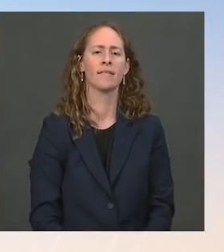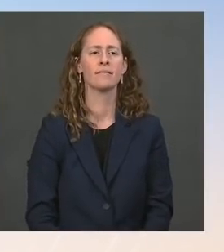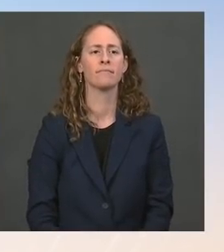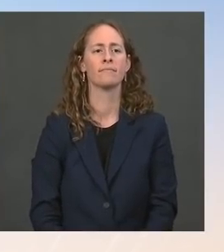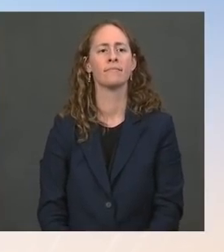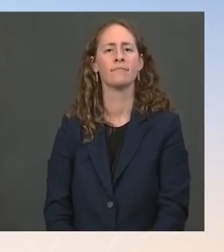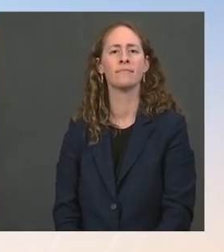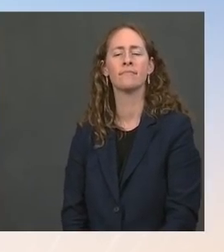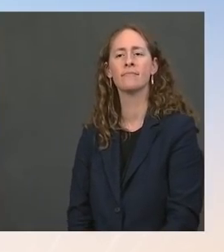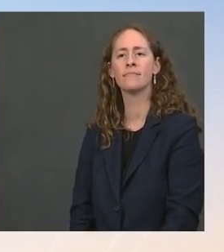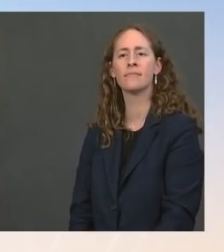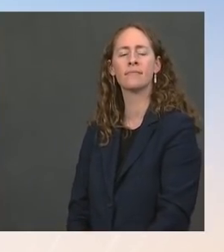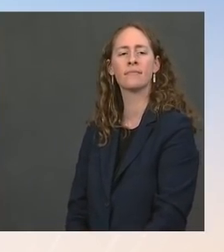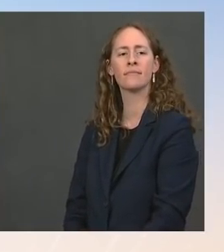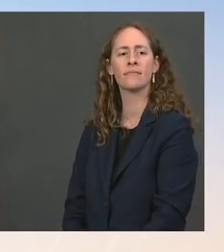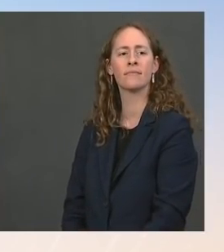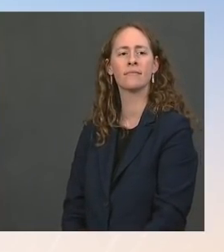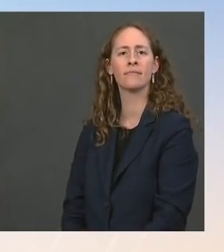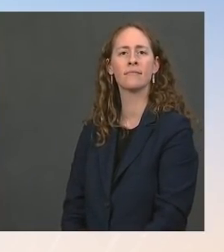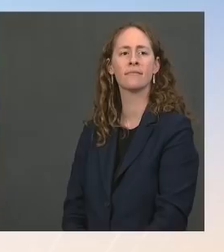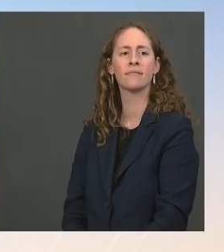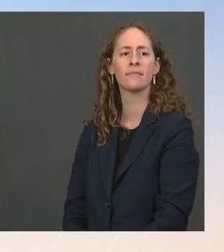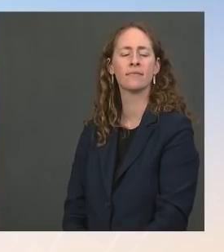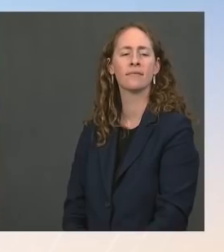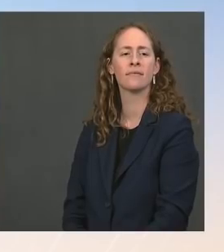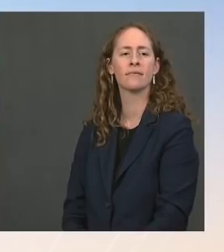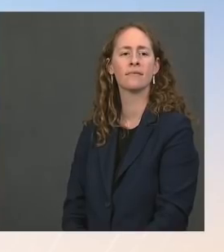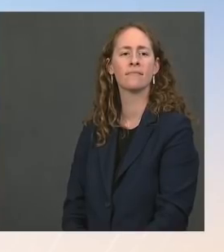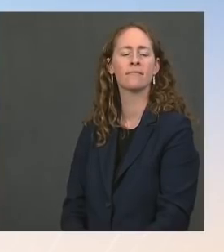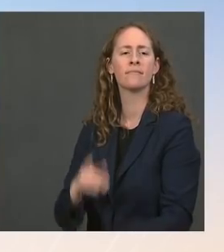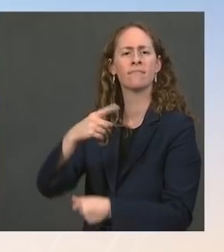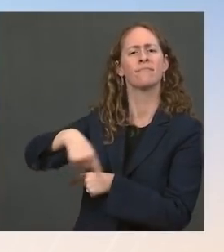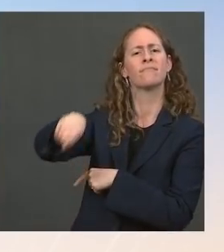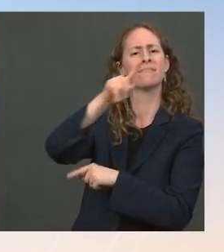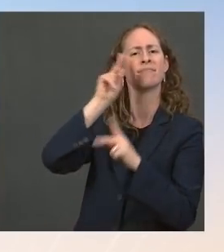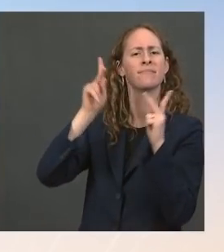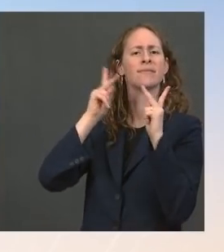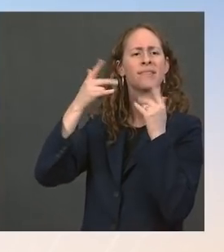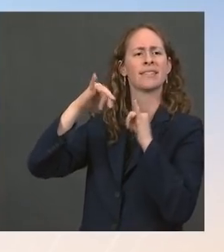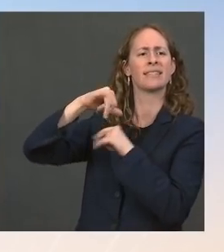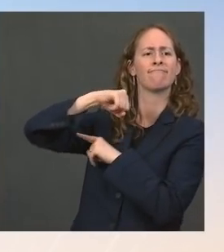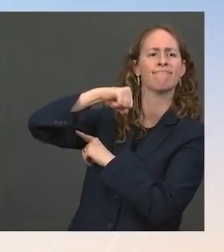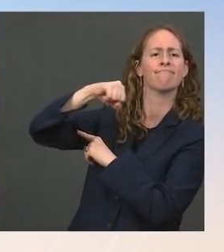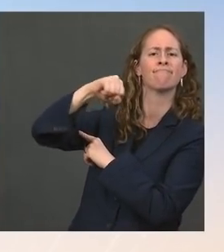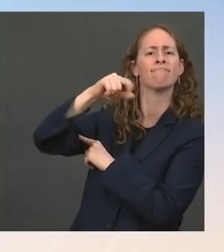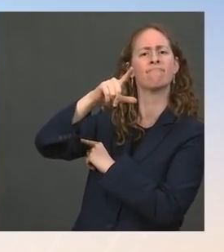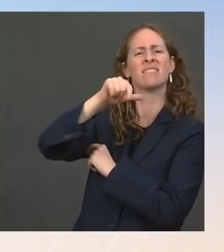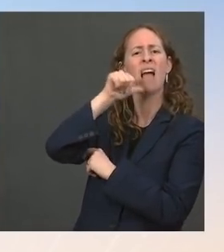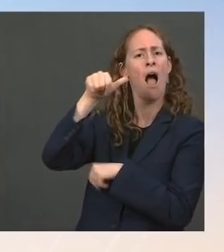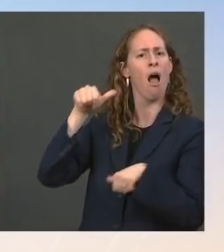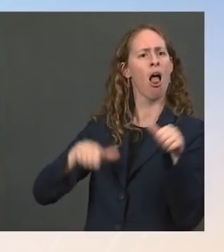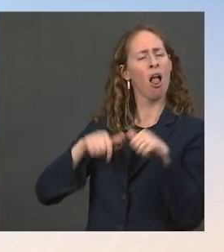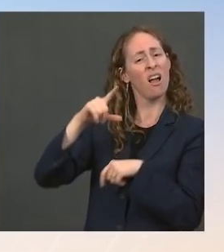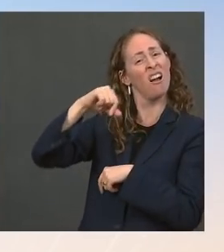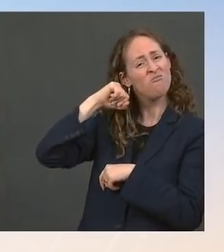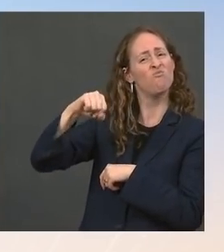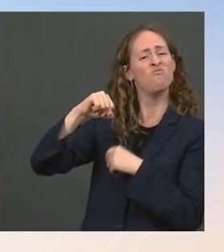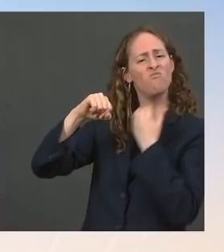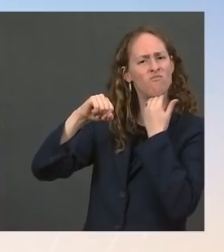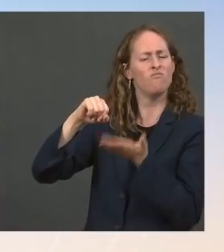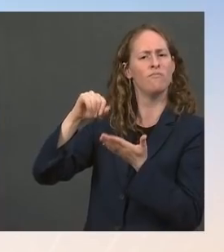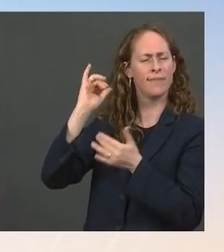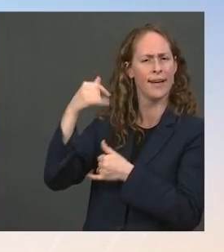to people who are resistant to vaccines, not hesitant, but resistant, outside